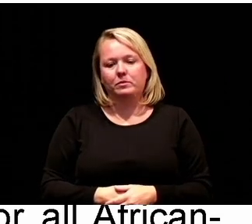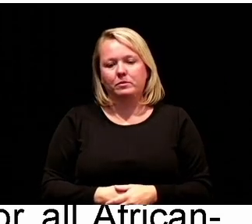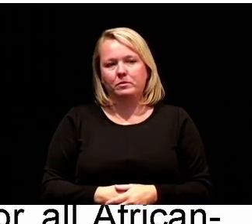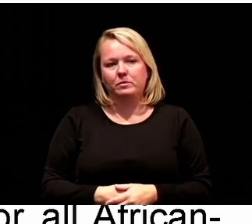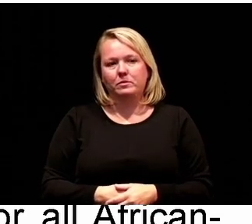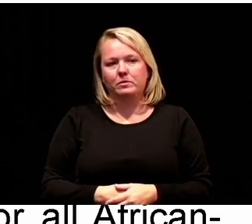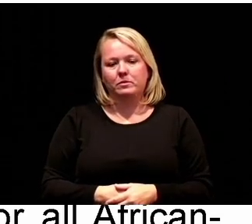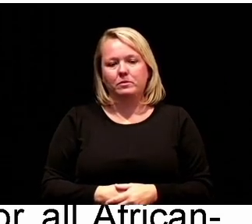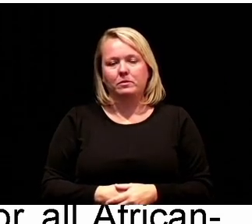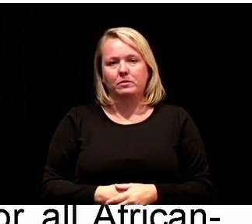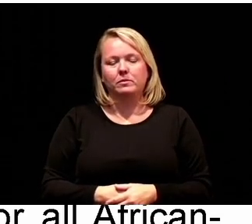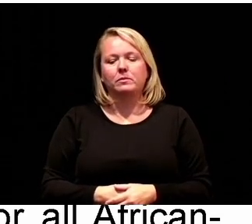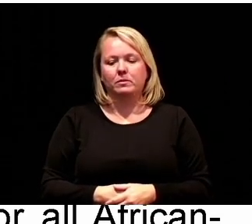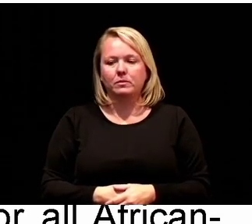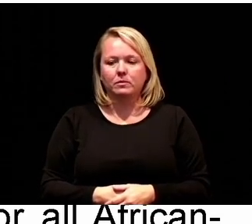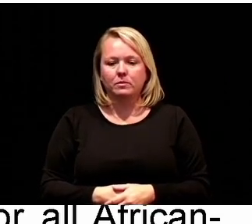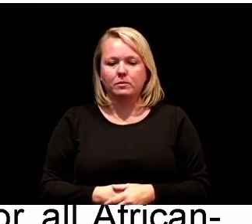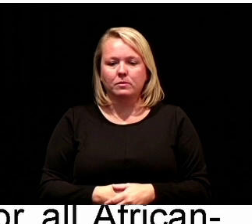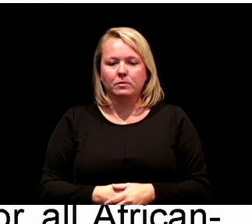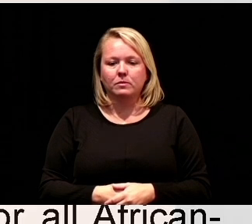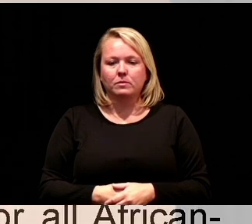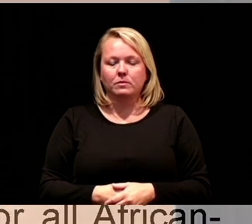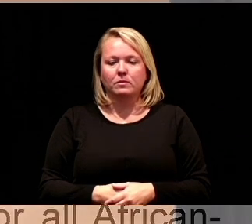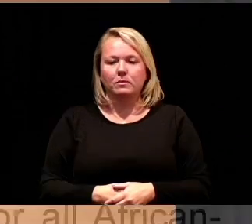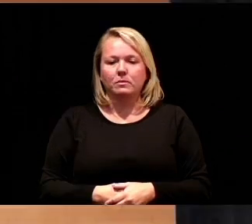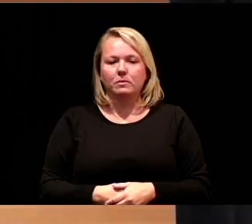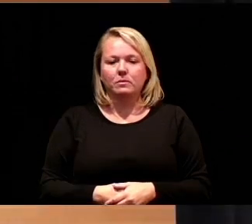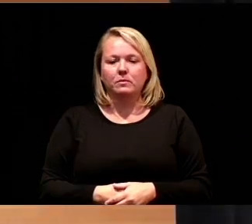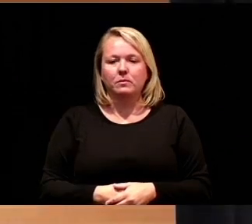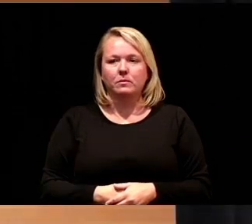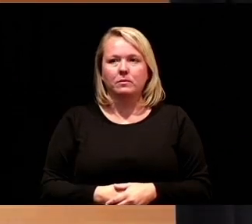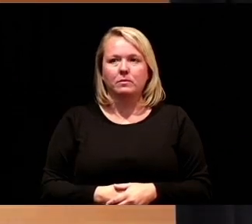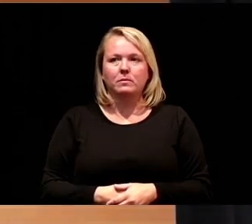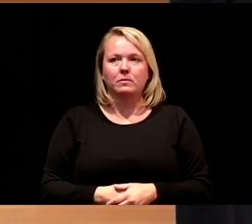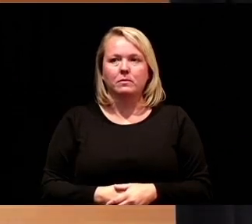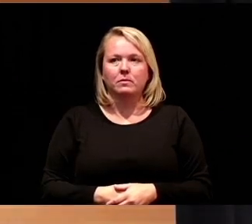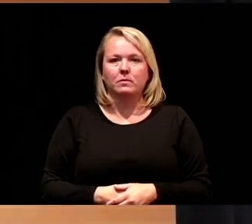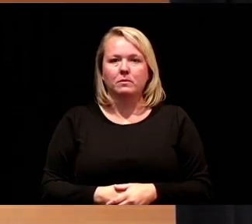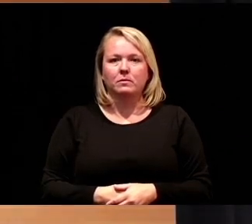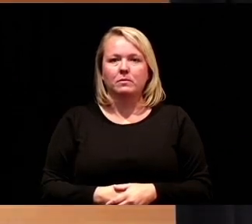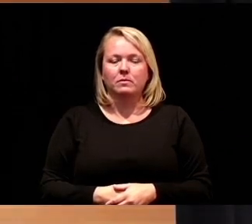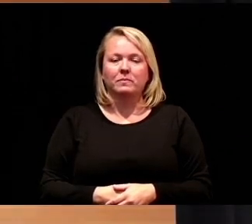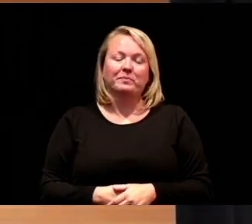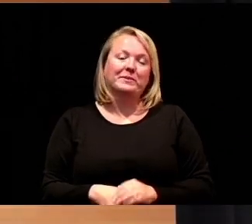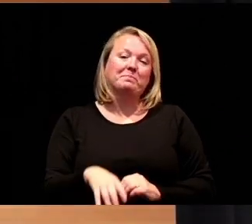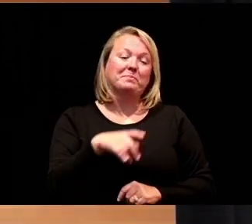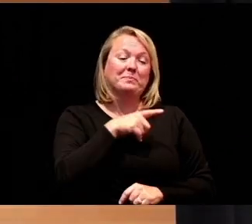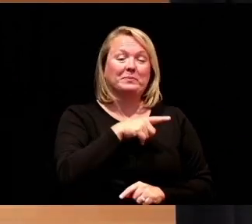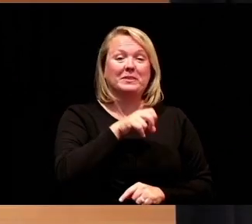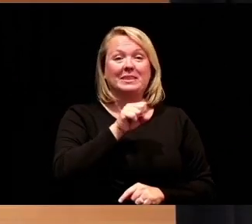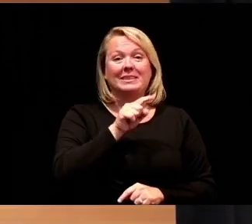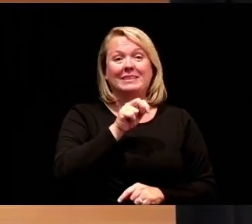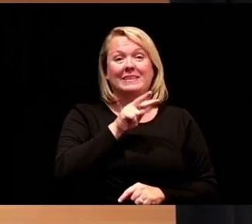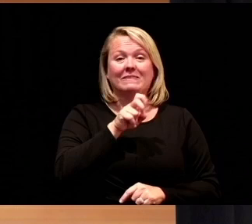they go back to the white applicant with a criminal history and they say, okay, it's not a big deal, we'll accept you, but not